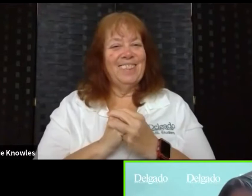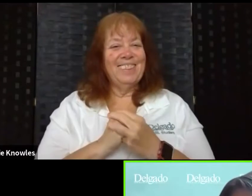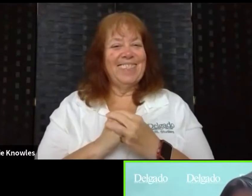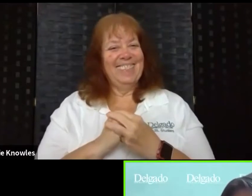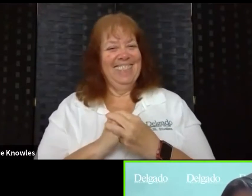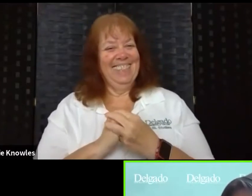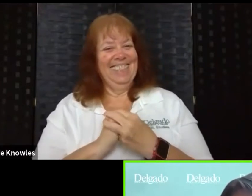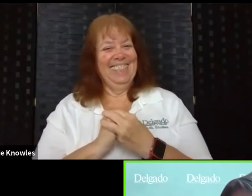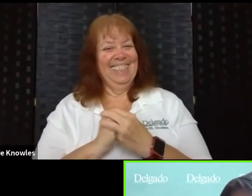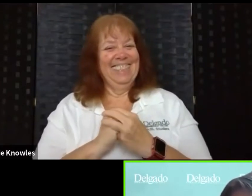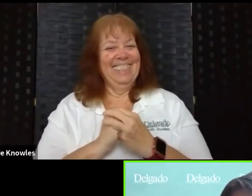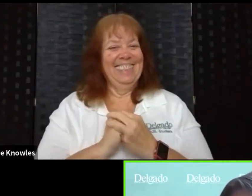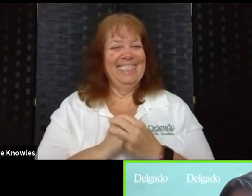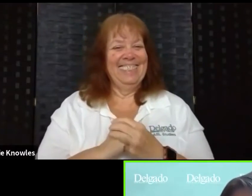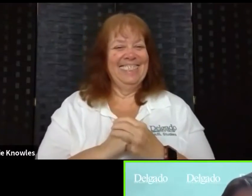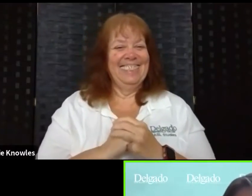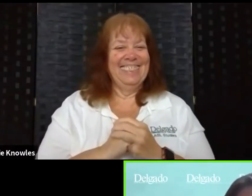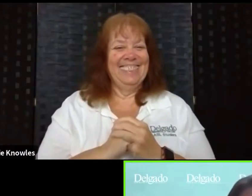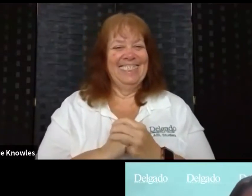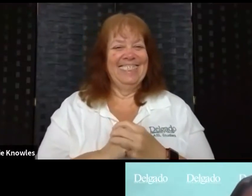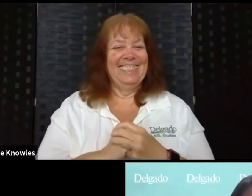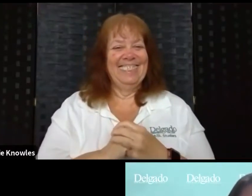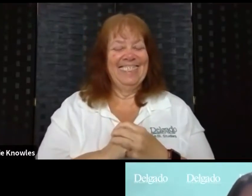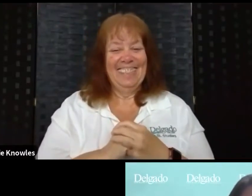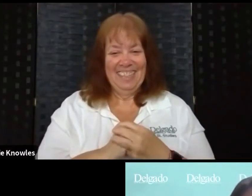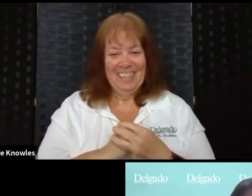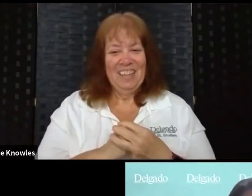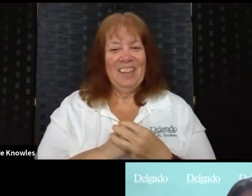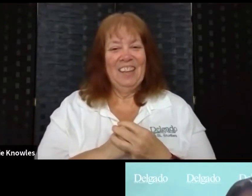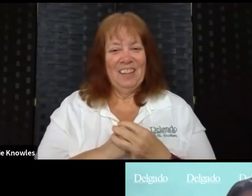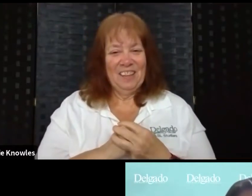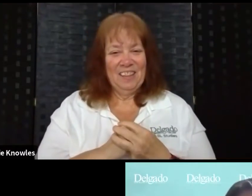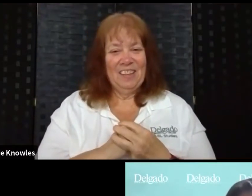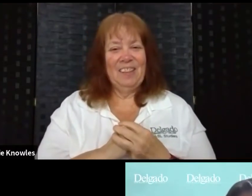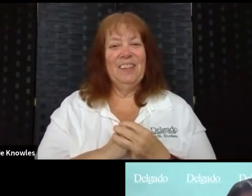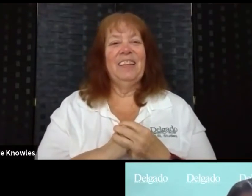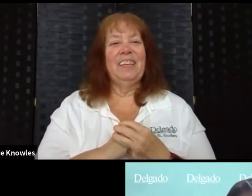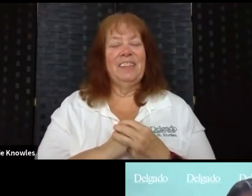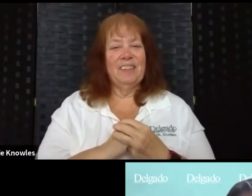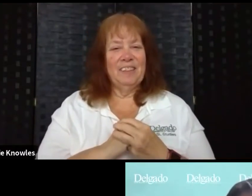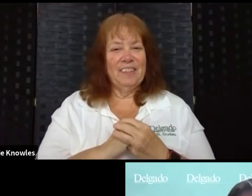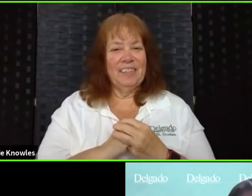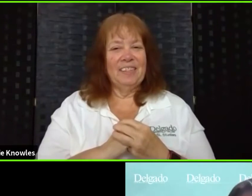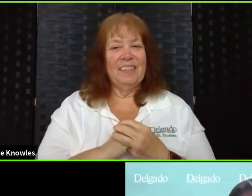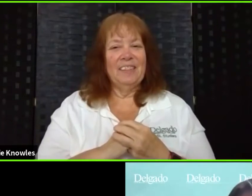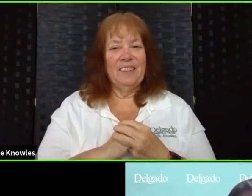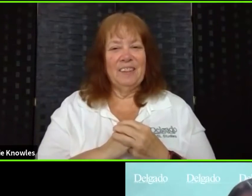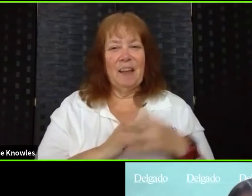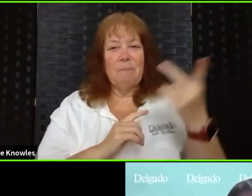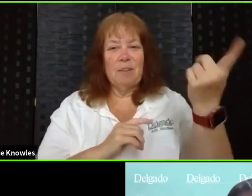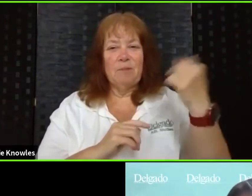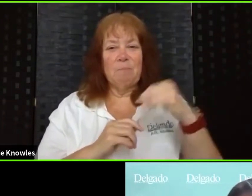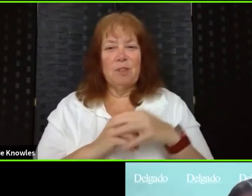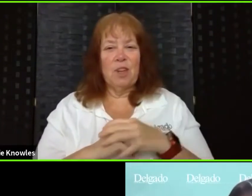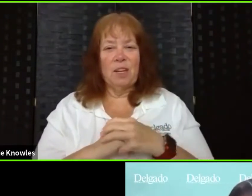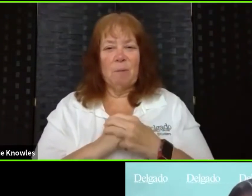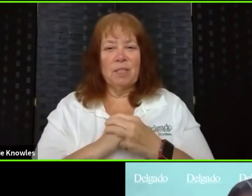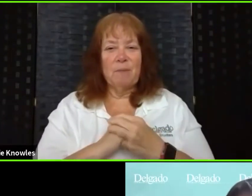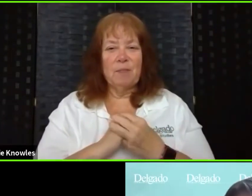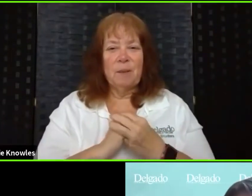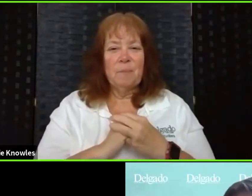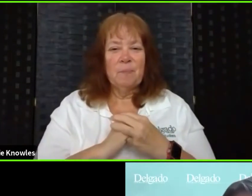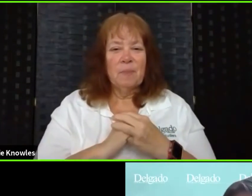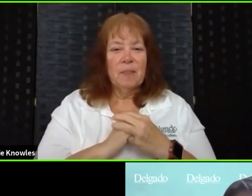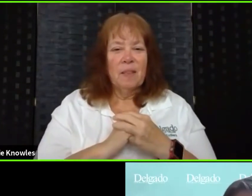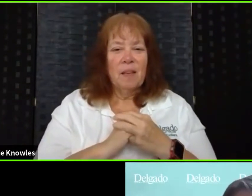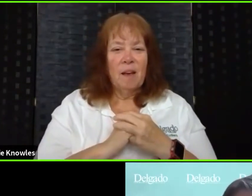how you doing? I'm doing wonderful. How you doing, ma'am? Good, good, good. I've met Deshaun a couple